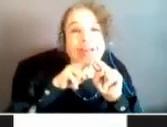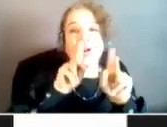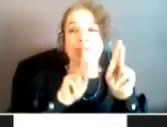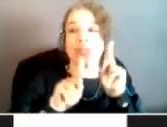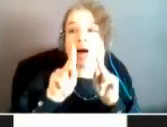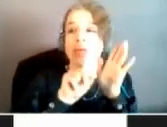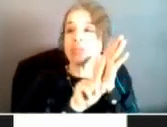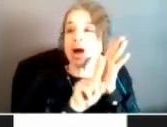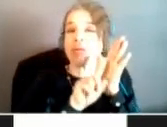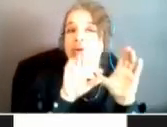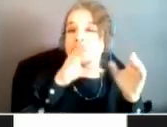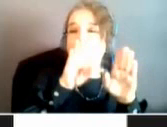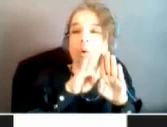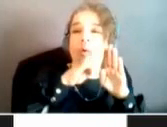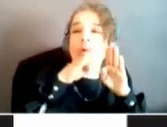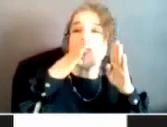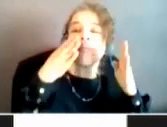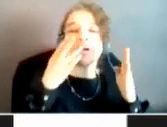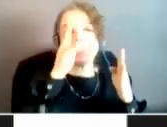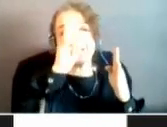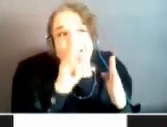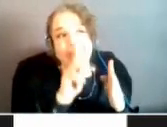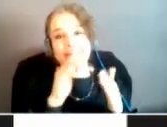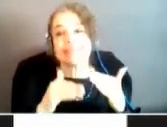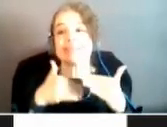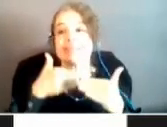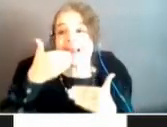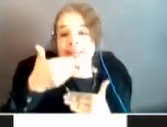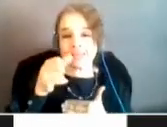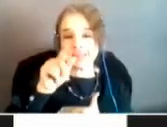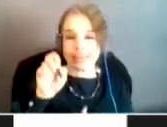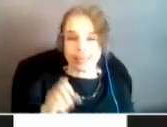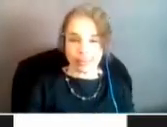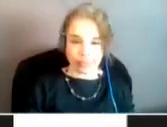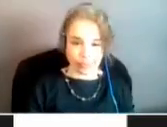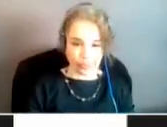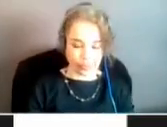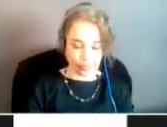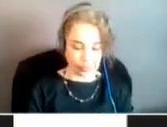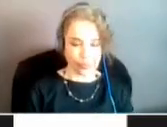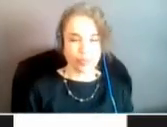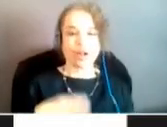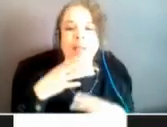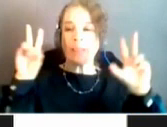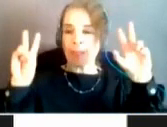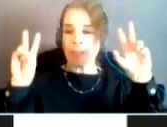And we need to open that up. Next slide. You know, grief